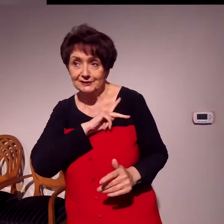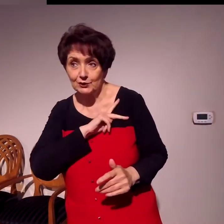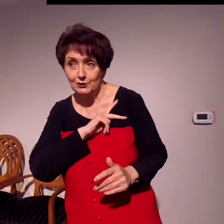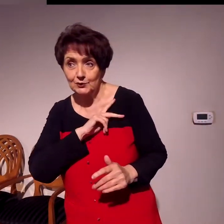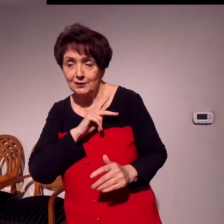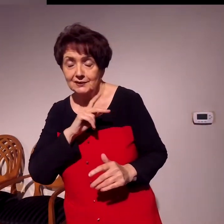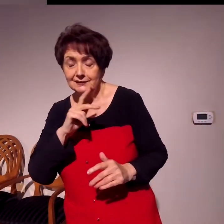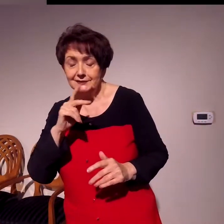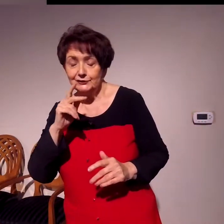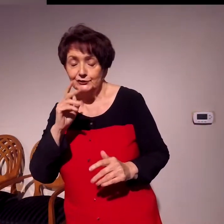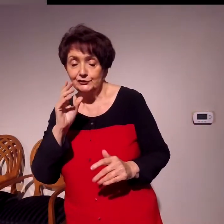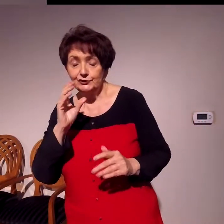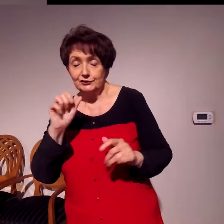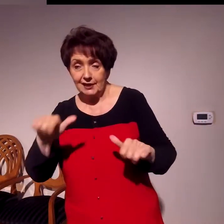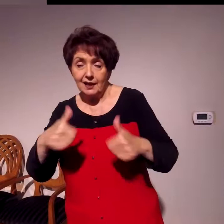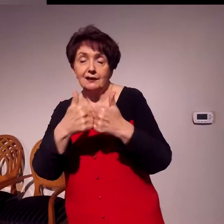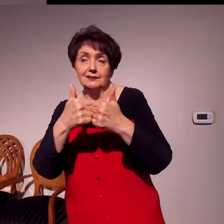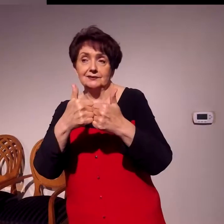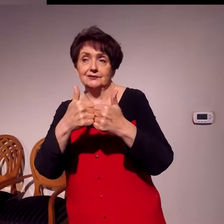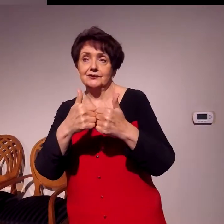quest and challenge.